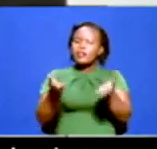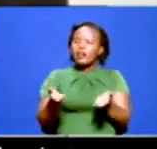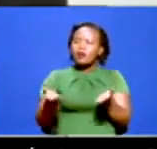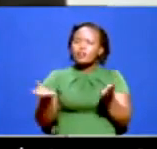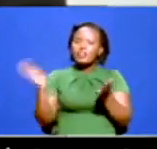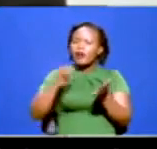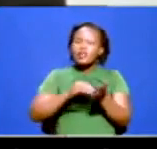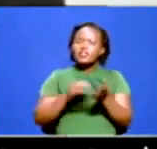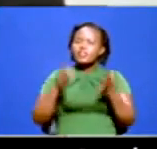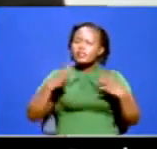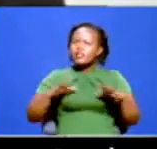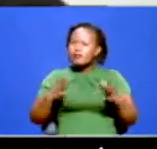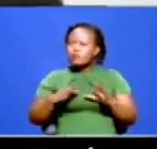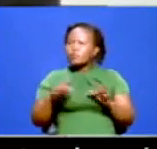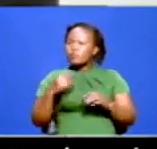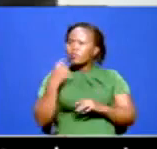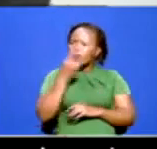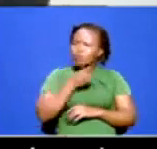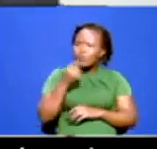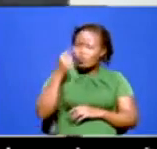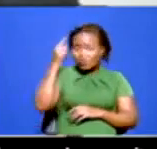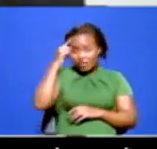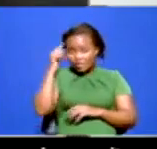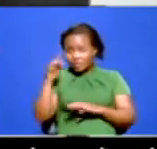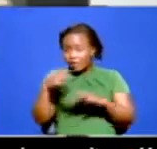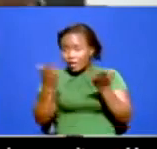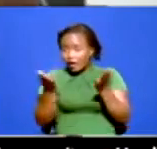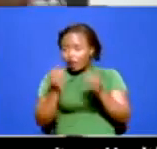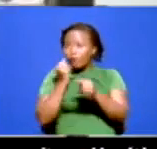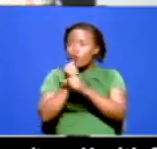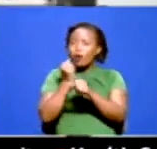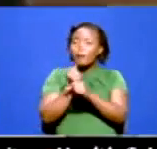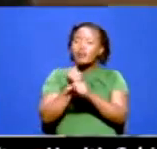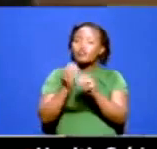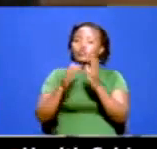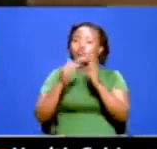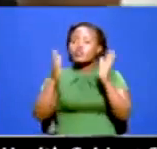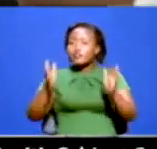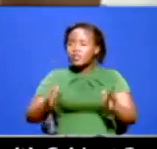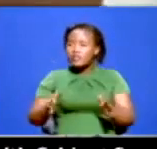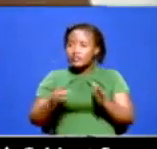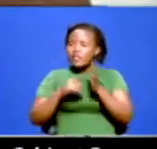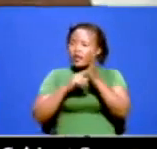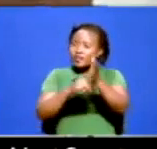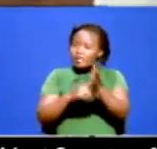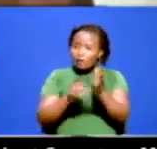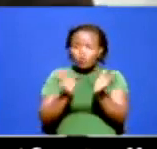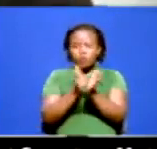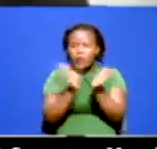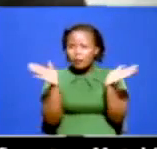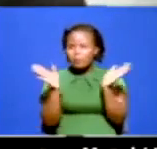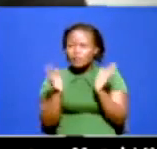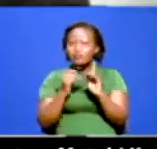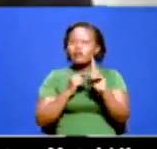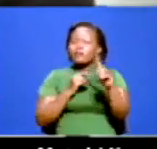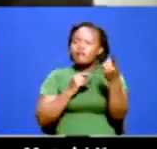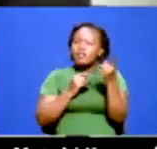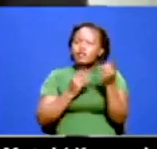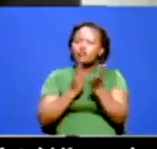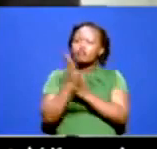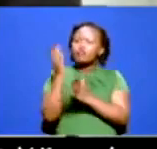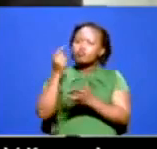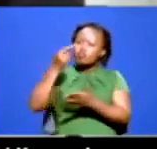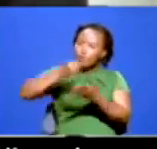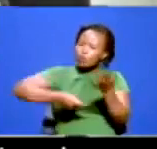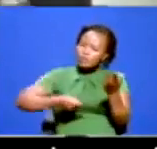who argue the war or the Operation Lindanchi is costly to the Republic, one, in terms of costing, in terms of funding,